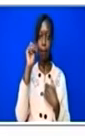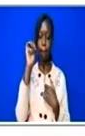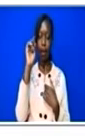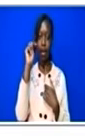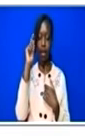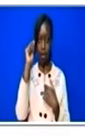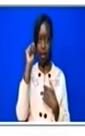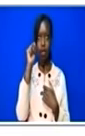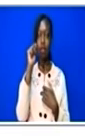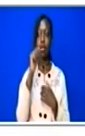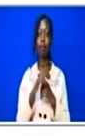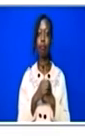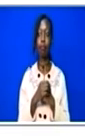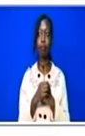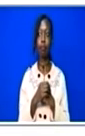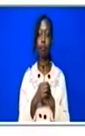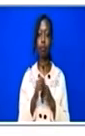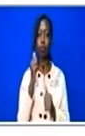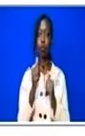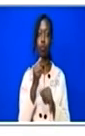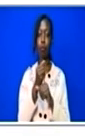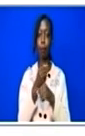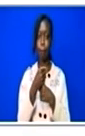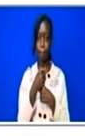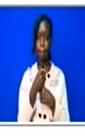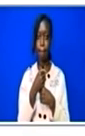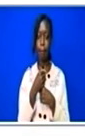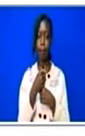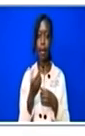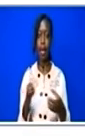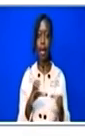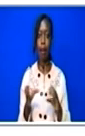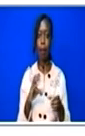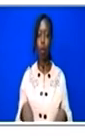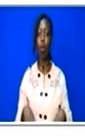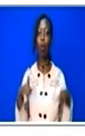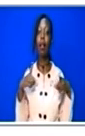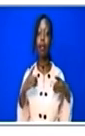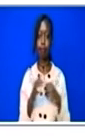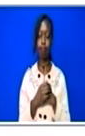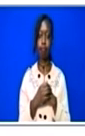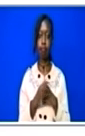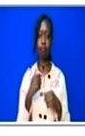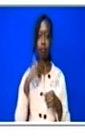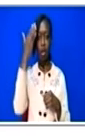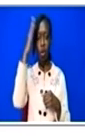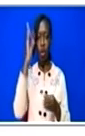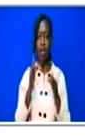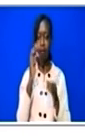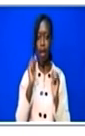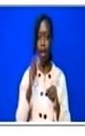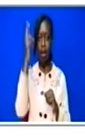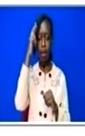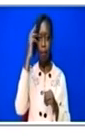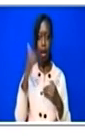of the elements that makes up the chemicals of life. I don't know whether you can remember, we